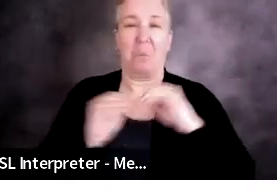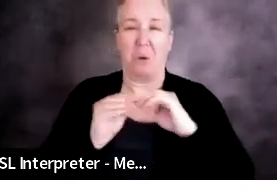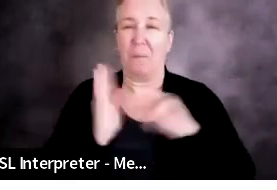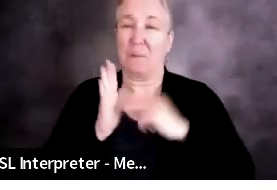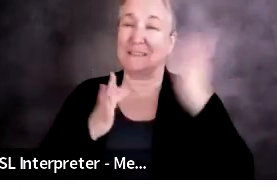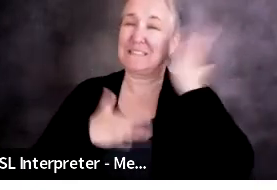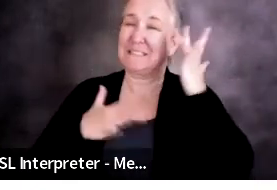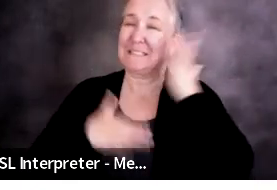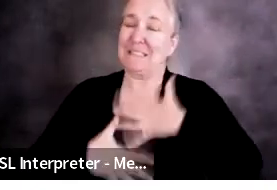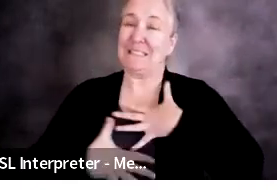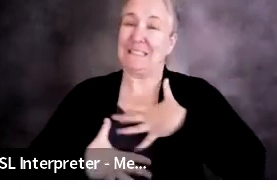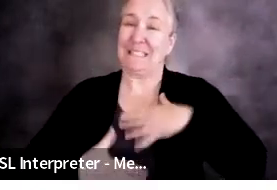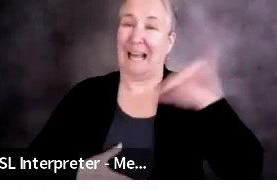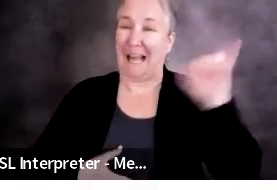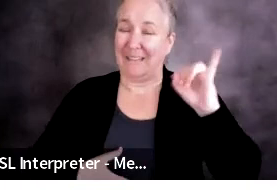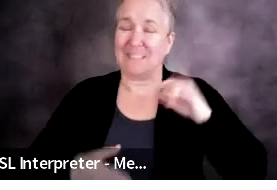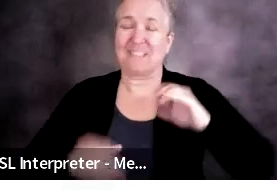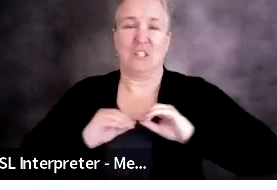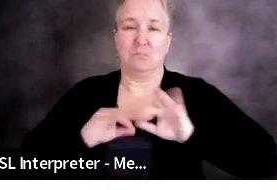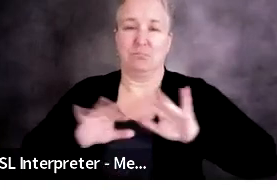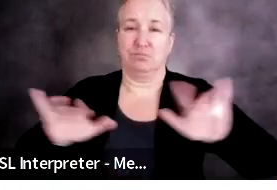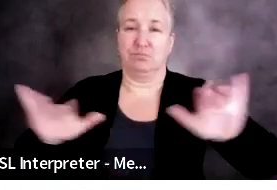person, and this can cause more illness.